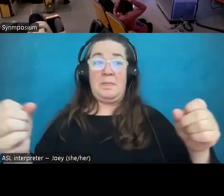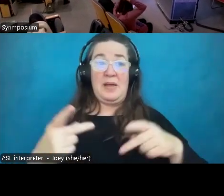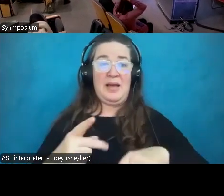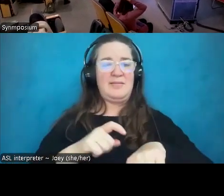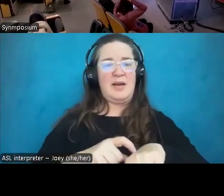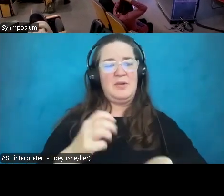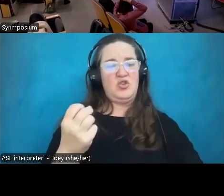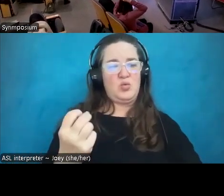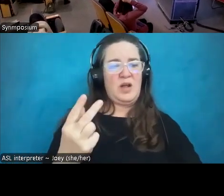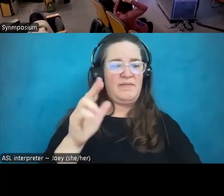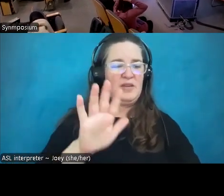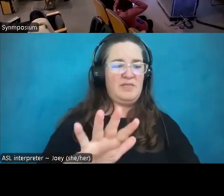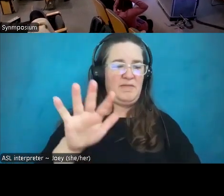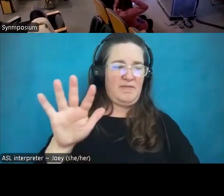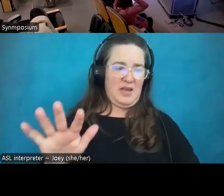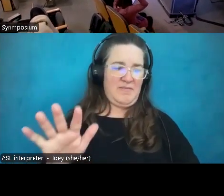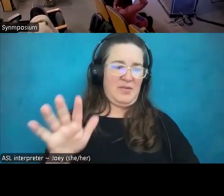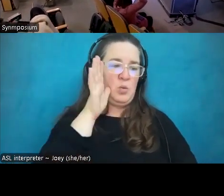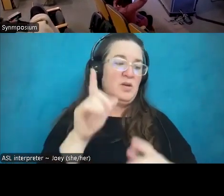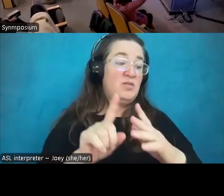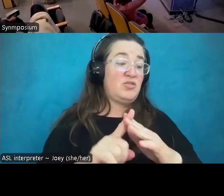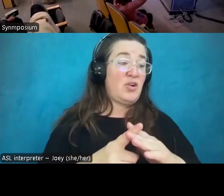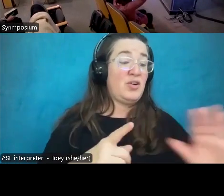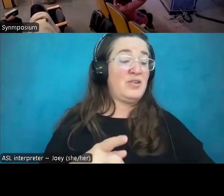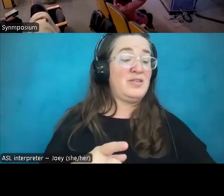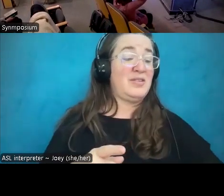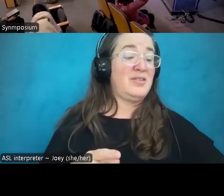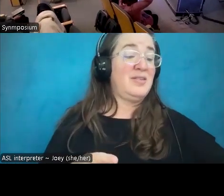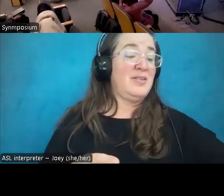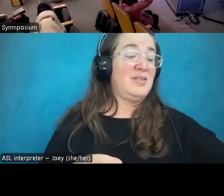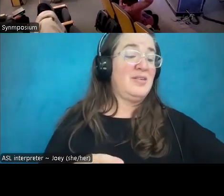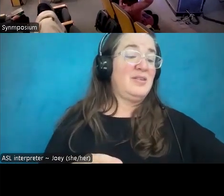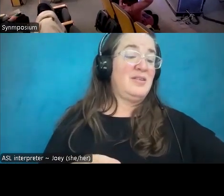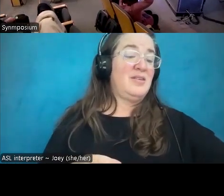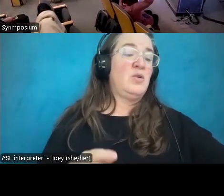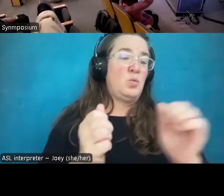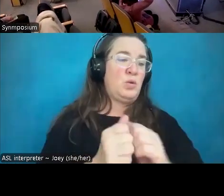a performance from the awesome Joshua Roman.